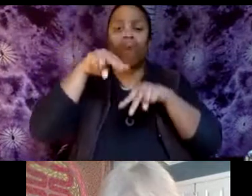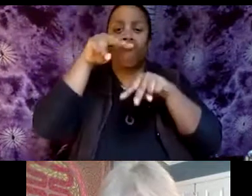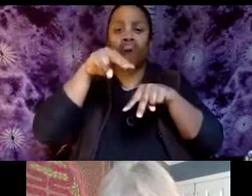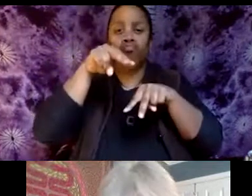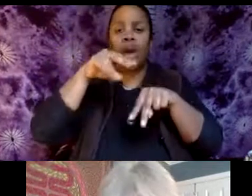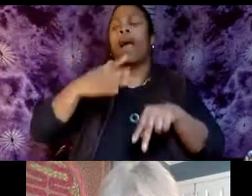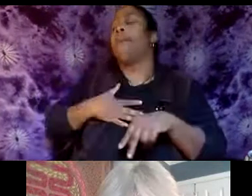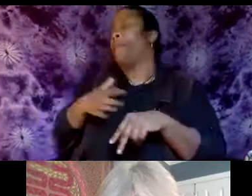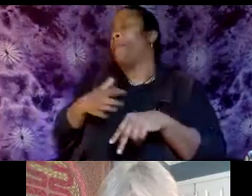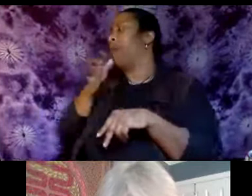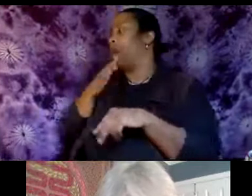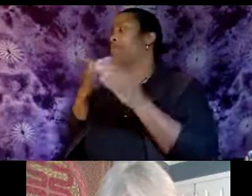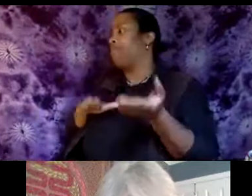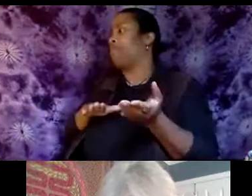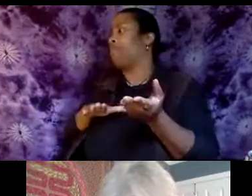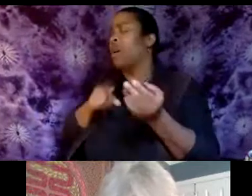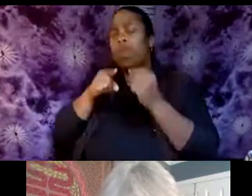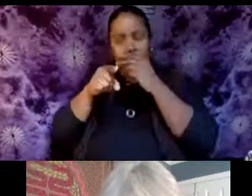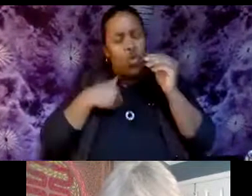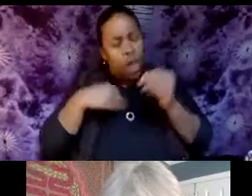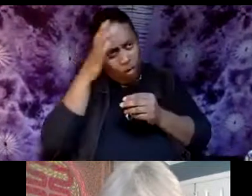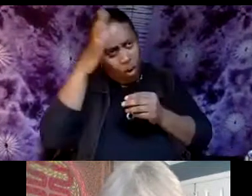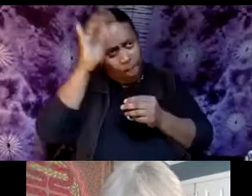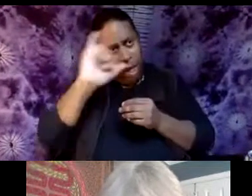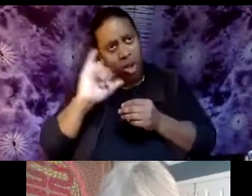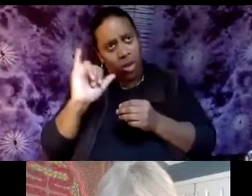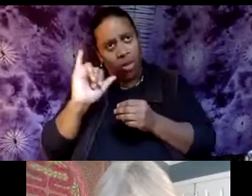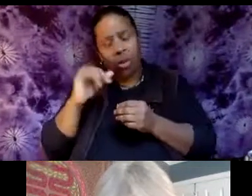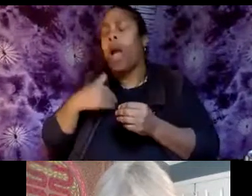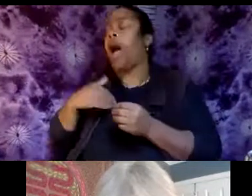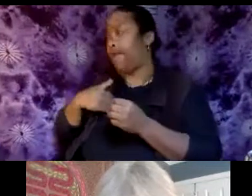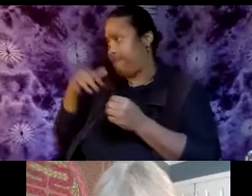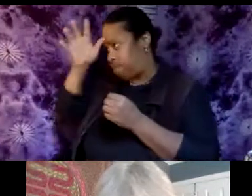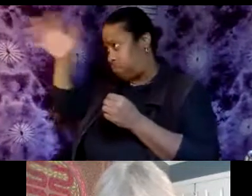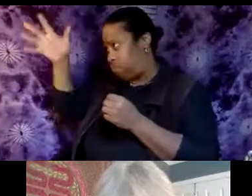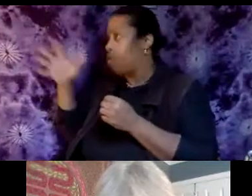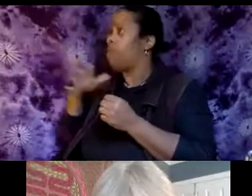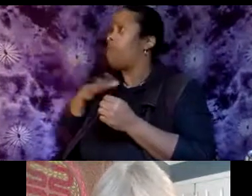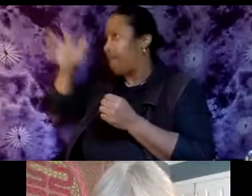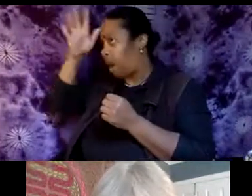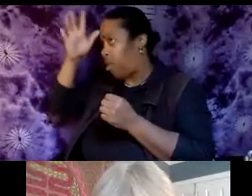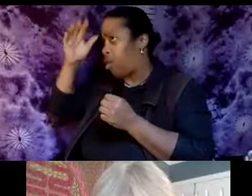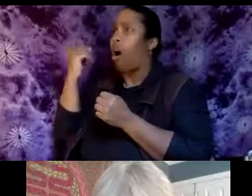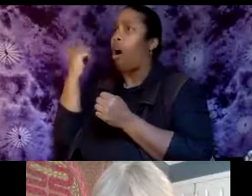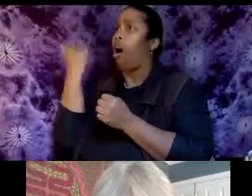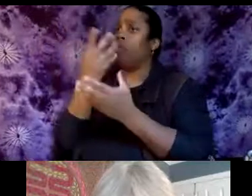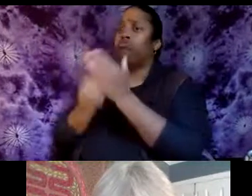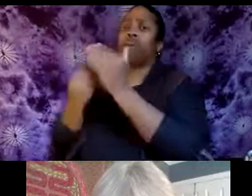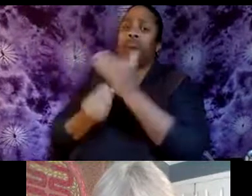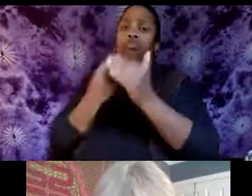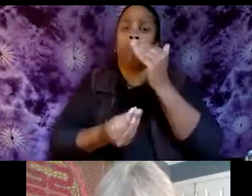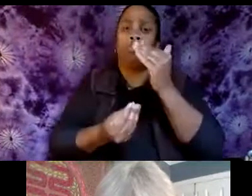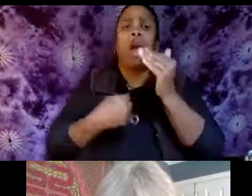passed. Okay, do you have a grandfather though as well? My grandfather, my father, they're all gone. Okay, this would be their grandfather